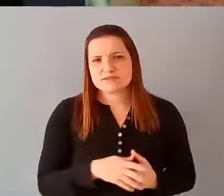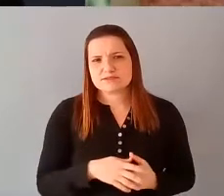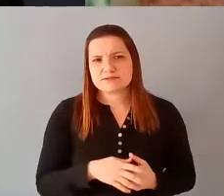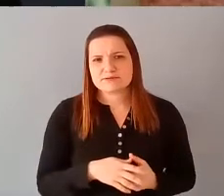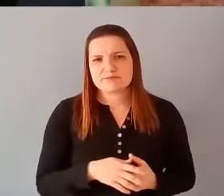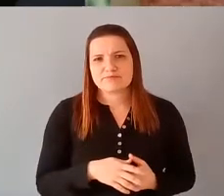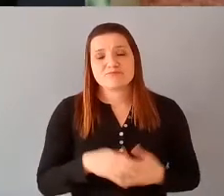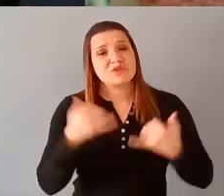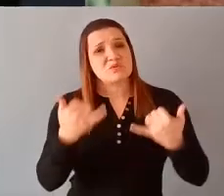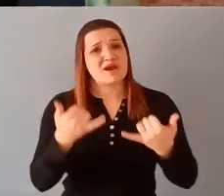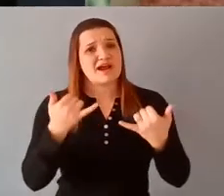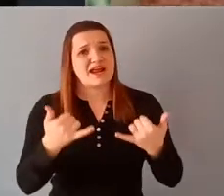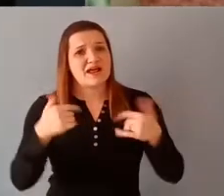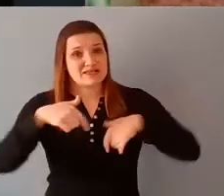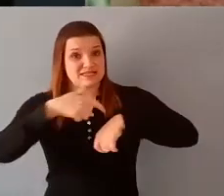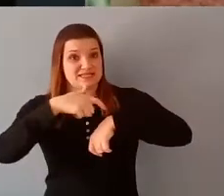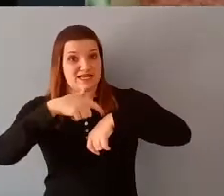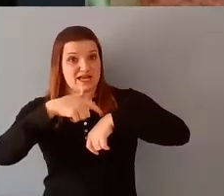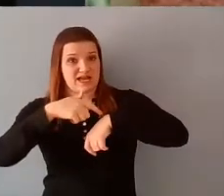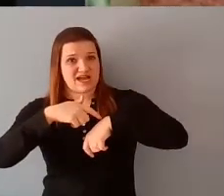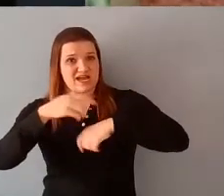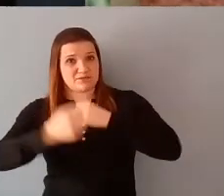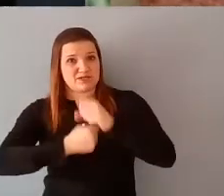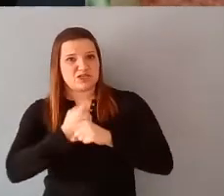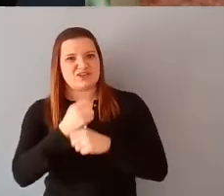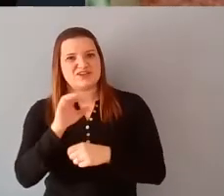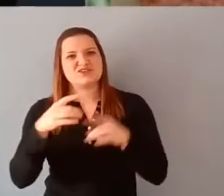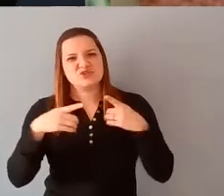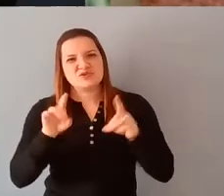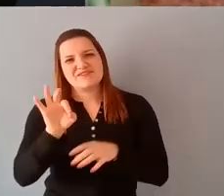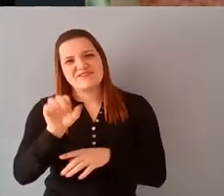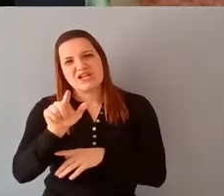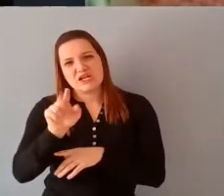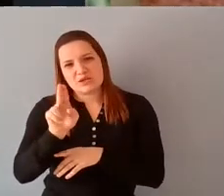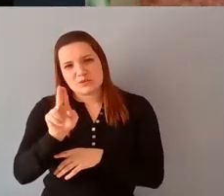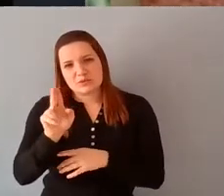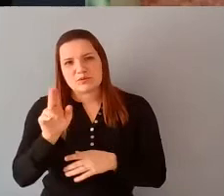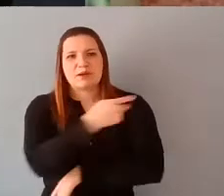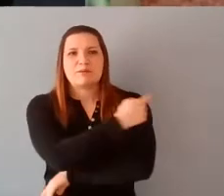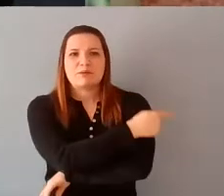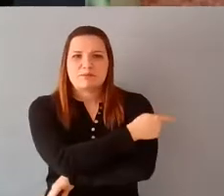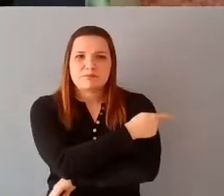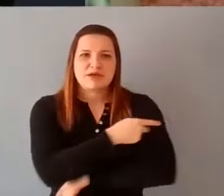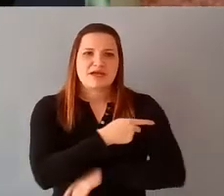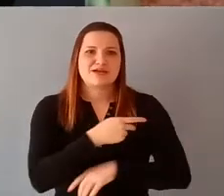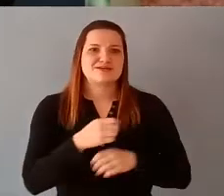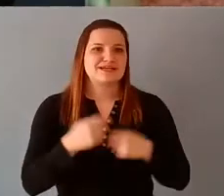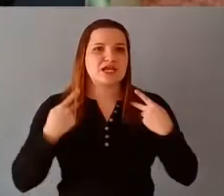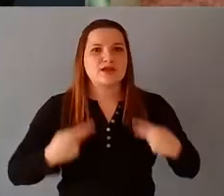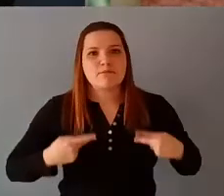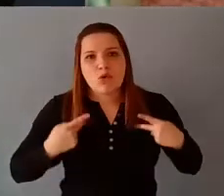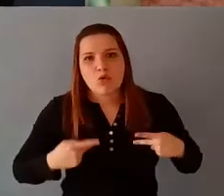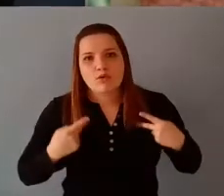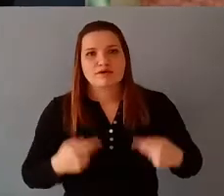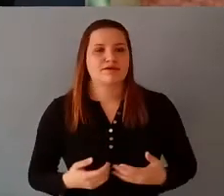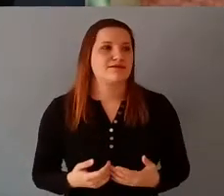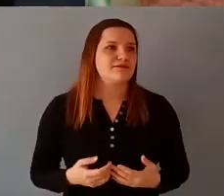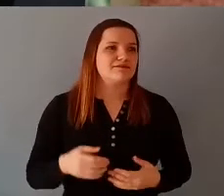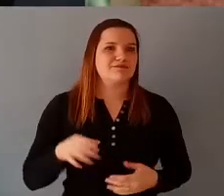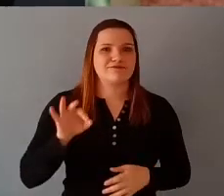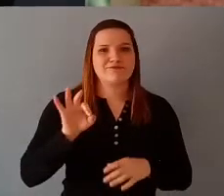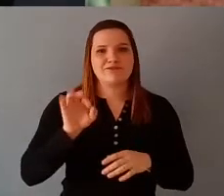year, in the flu season, patients develop pneumonia from flu and other